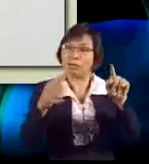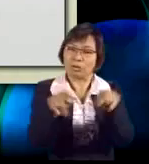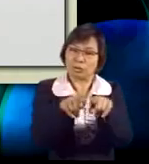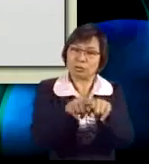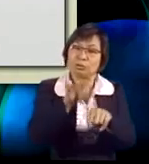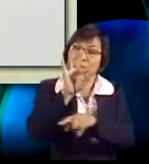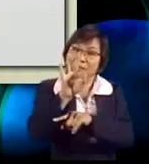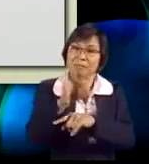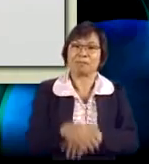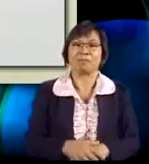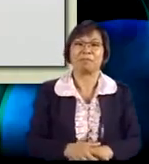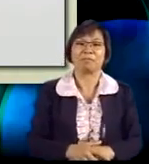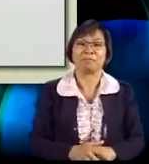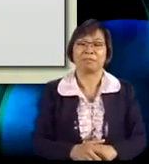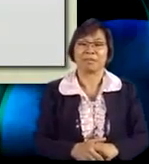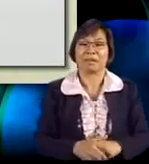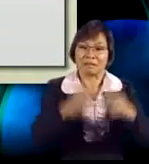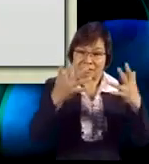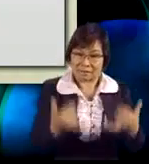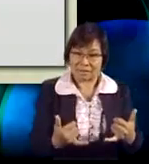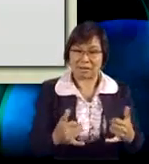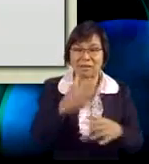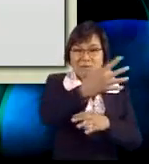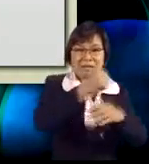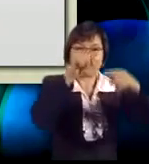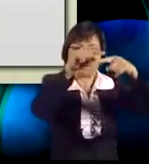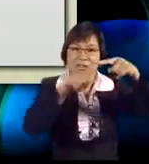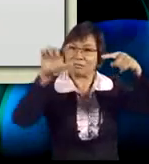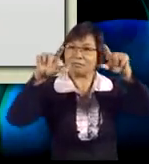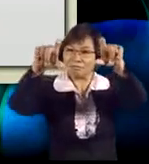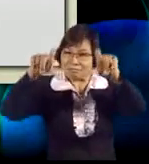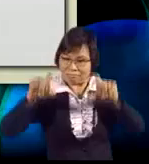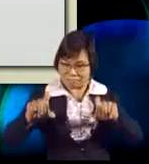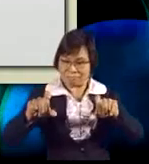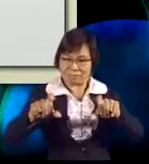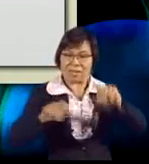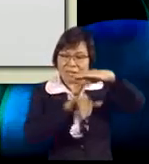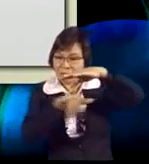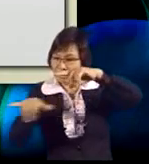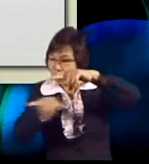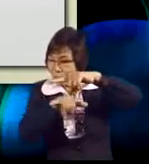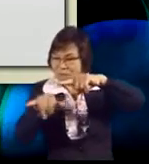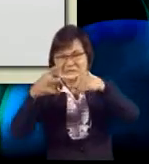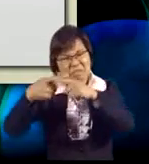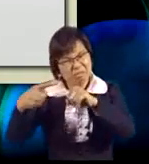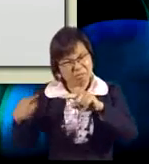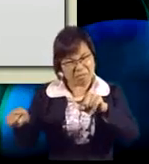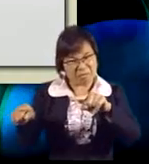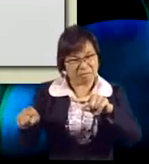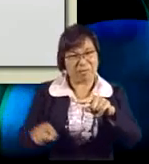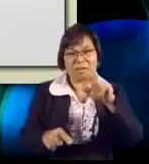add the whole numbers. 5 plus 4 equals 9. Now, we take the